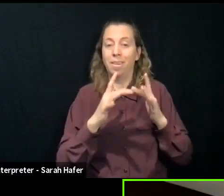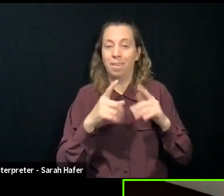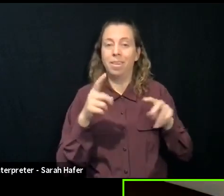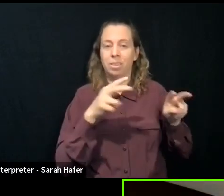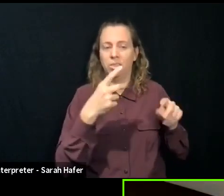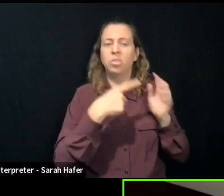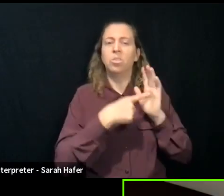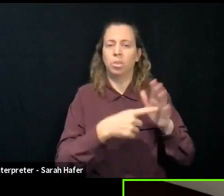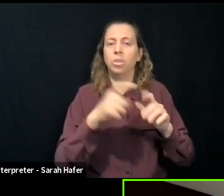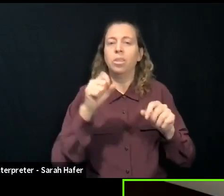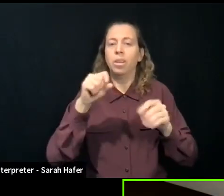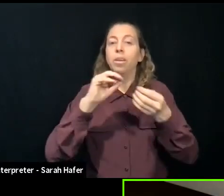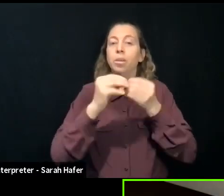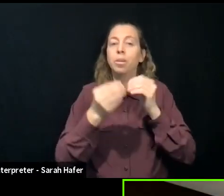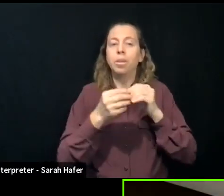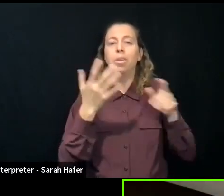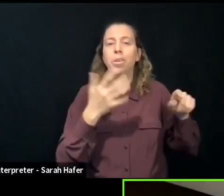at least most of it.